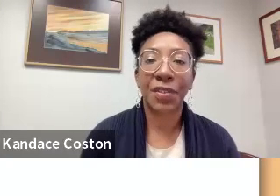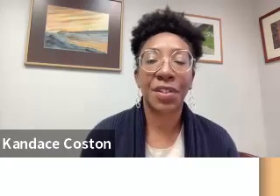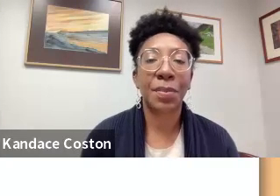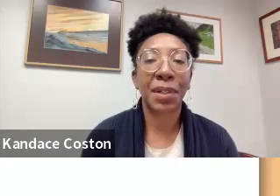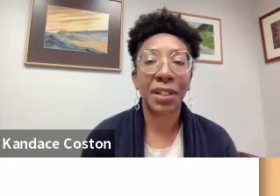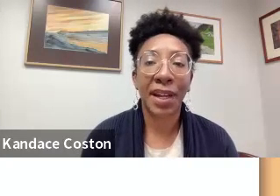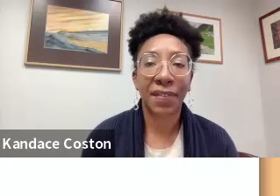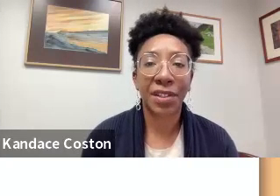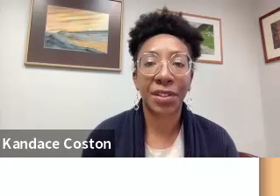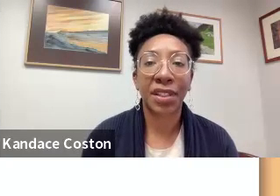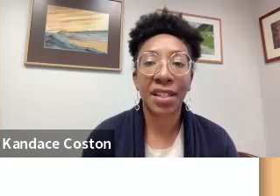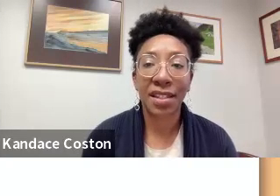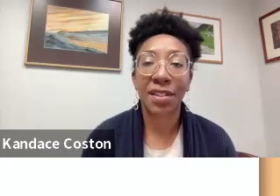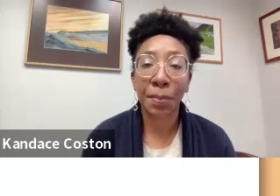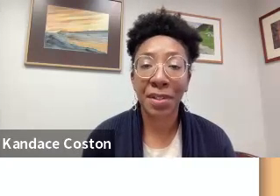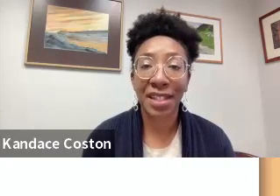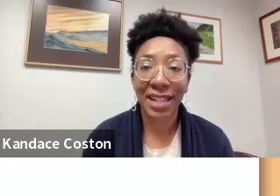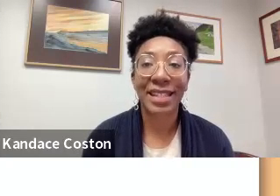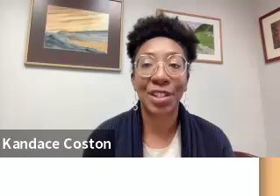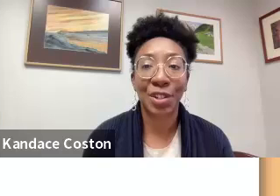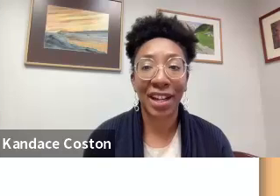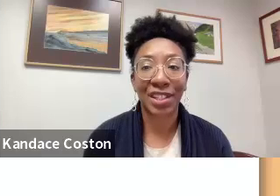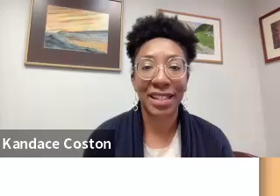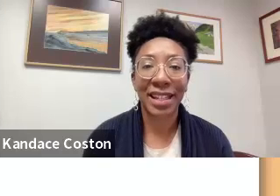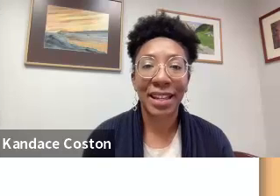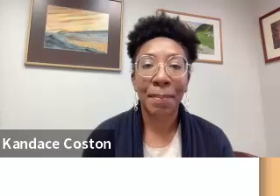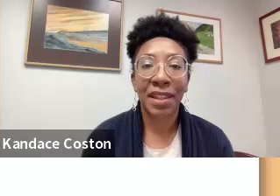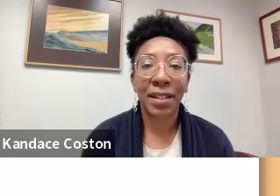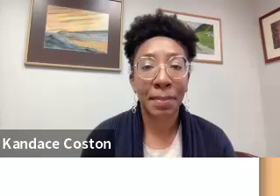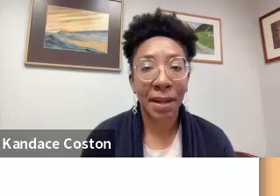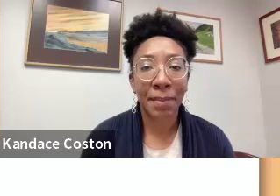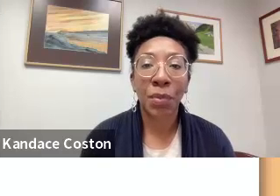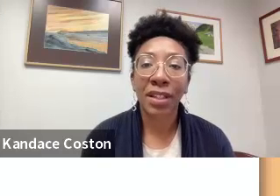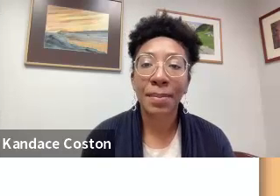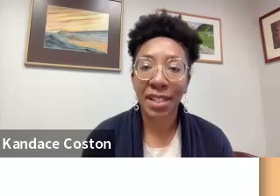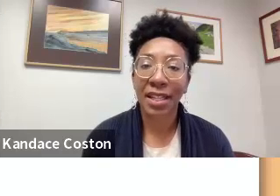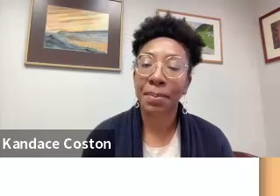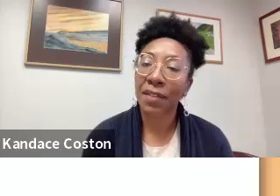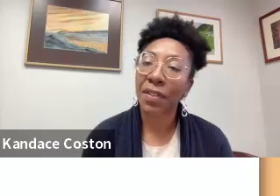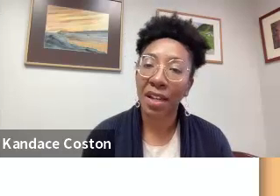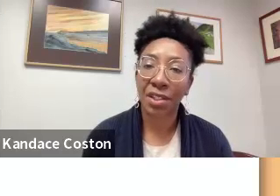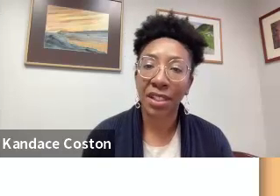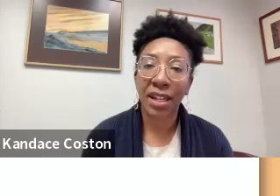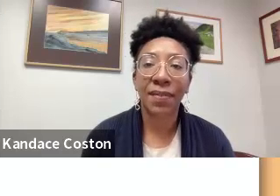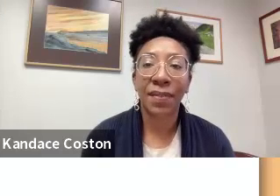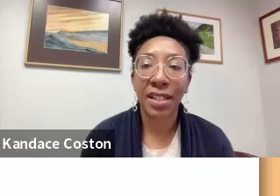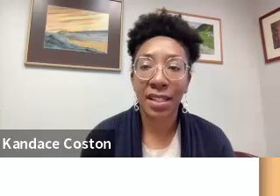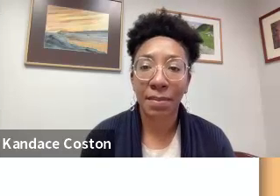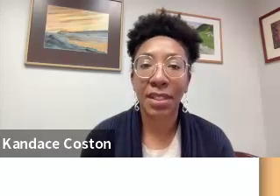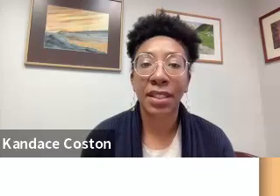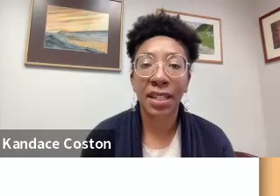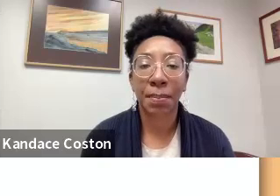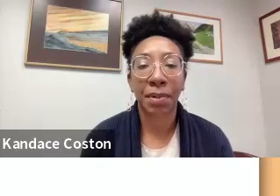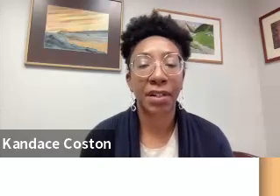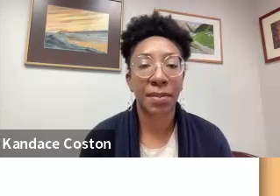Zain's search for a superhero adventure leads to super-sized distractions, but the Imam welcomes Zain's playful energy and invites